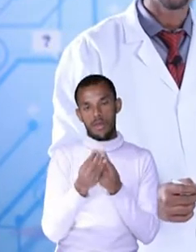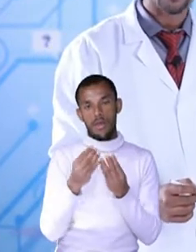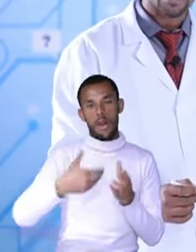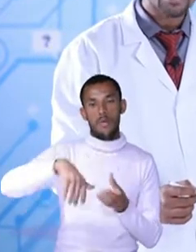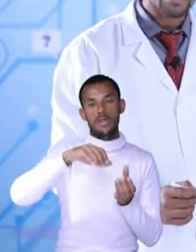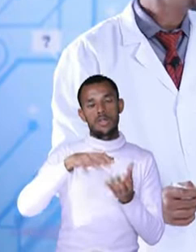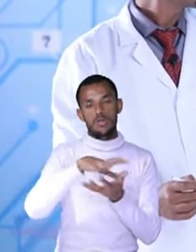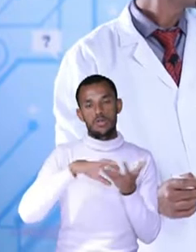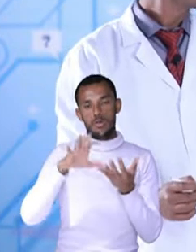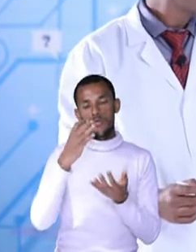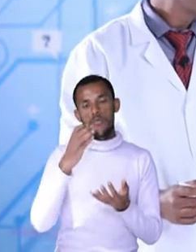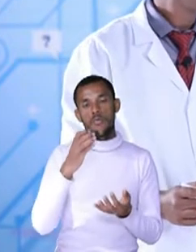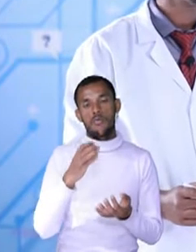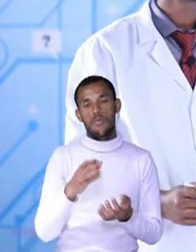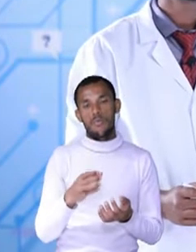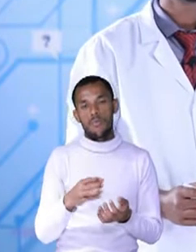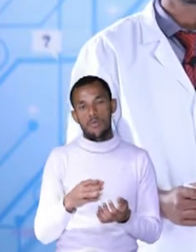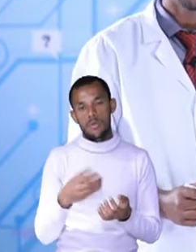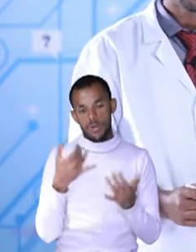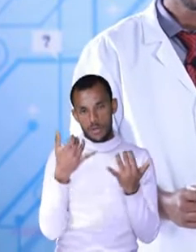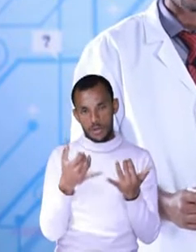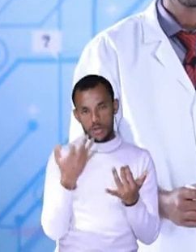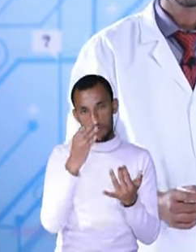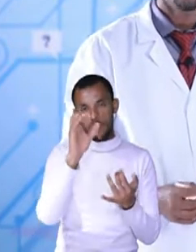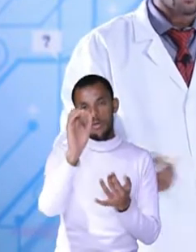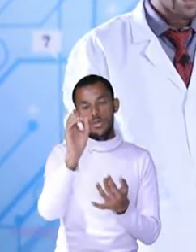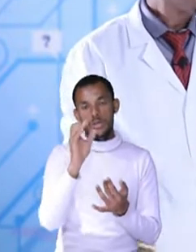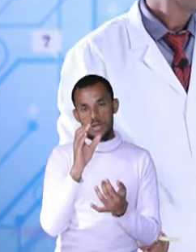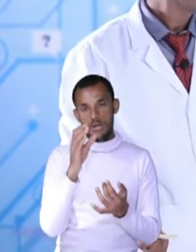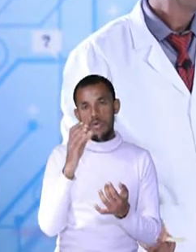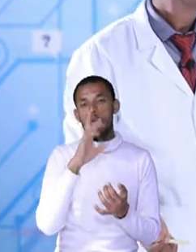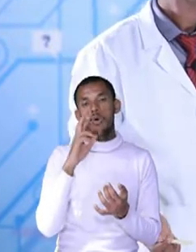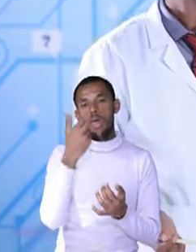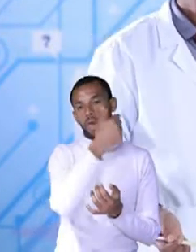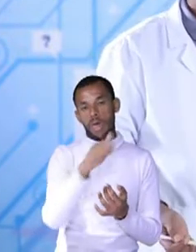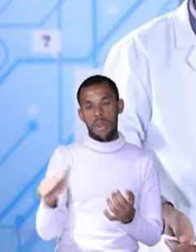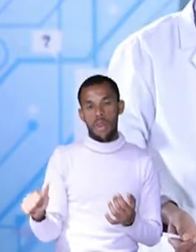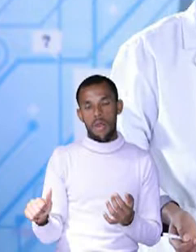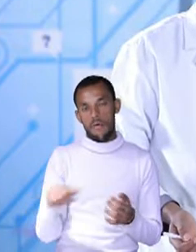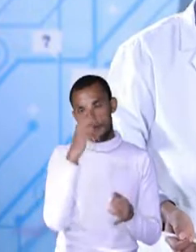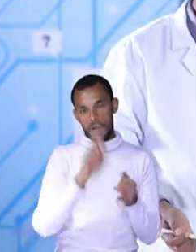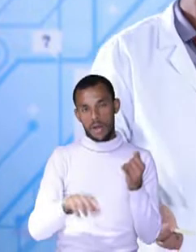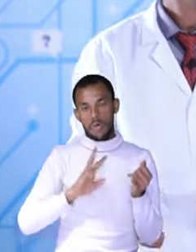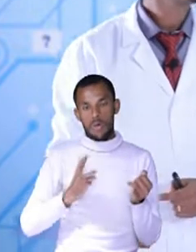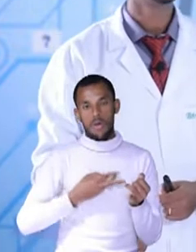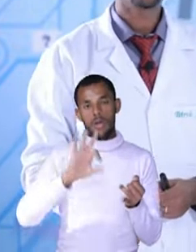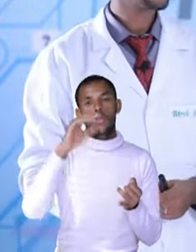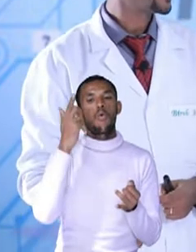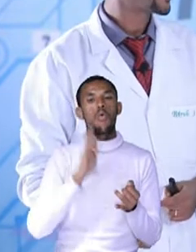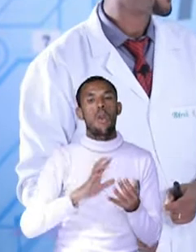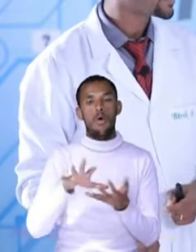aqueous solution of cyanide in the presence of oxygen or air. Finally, it gets